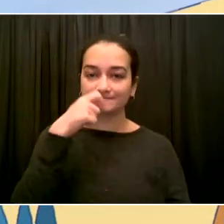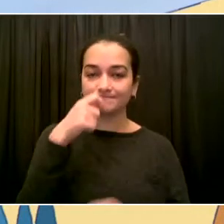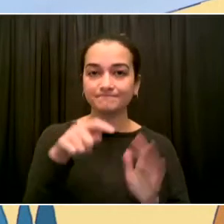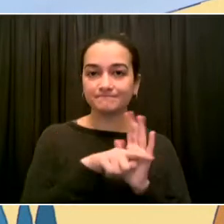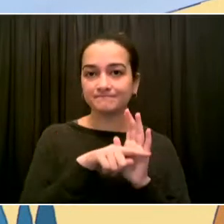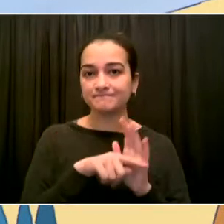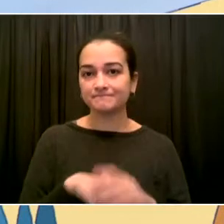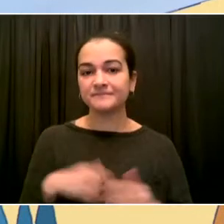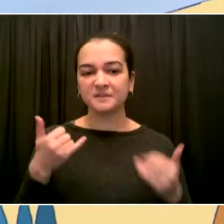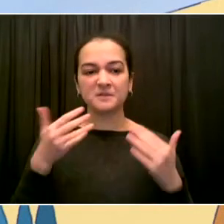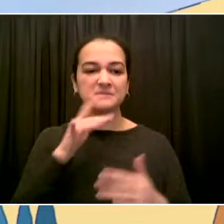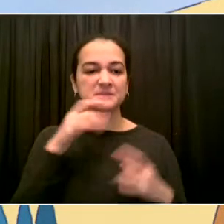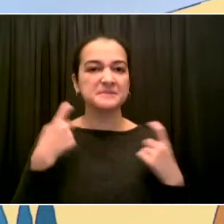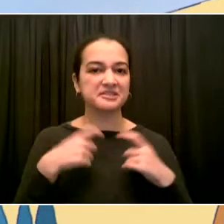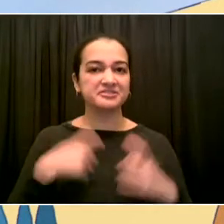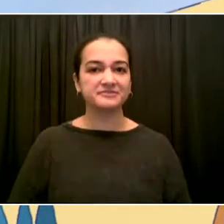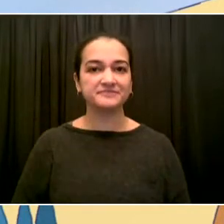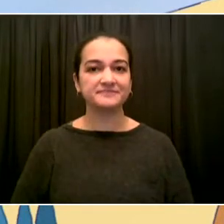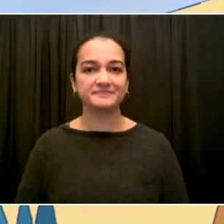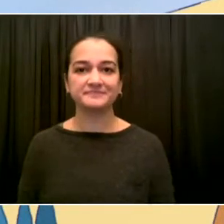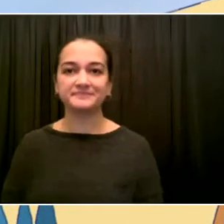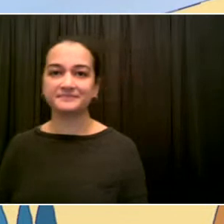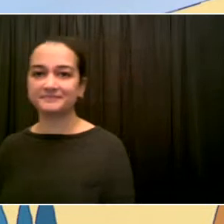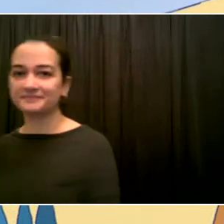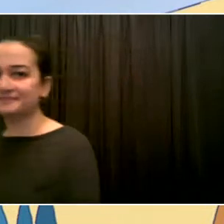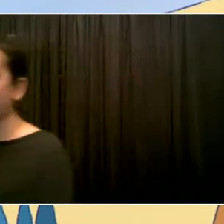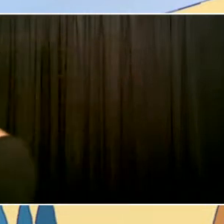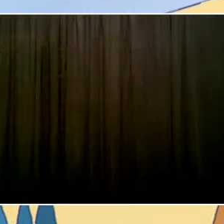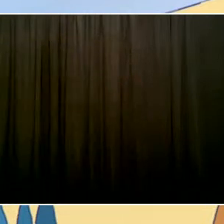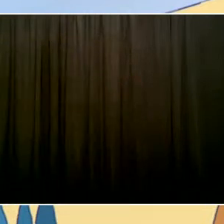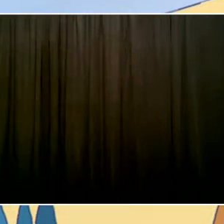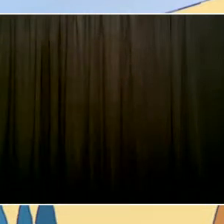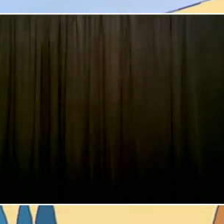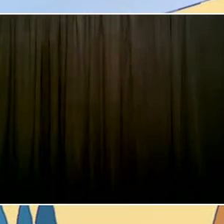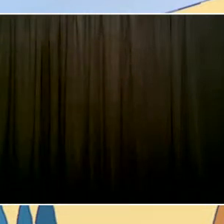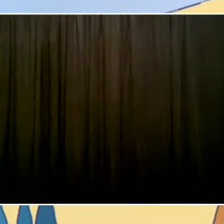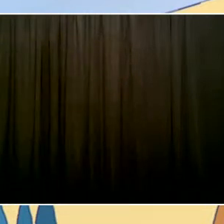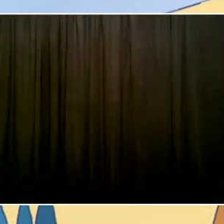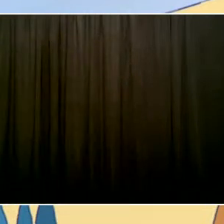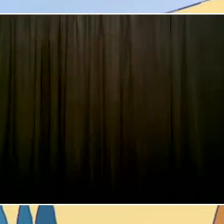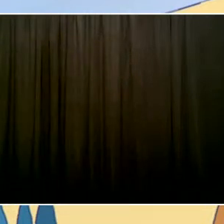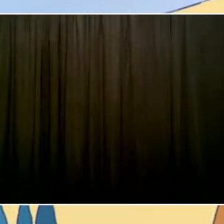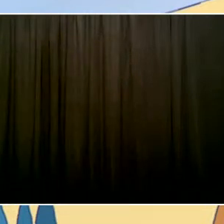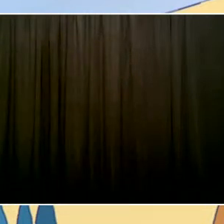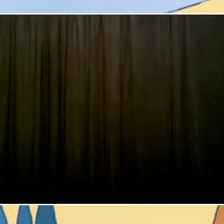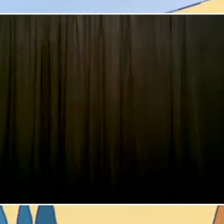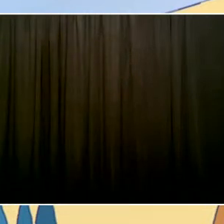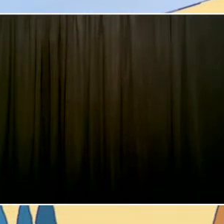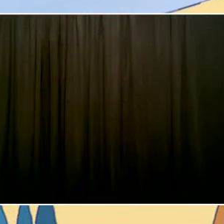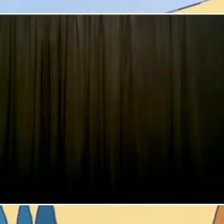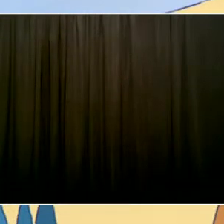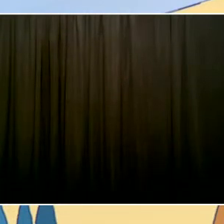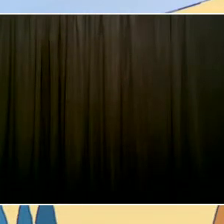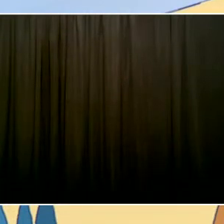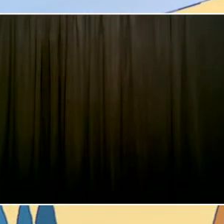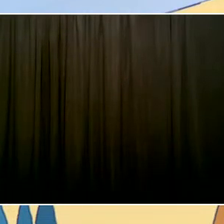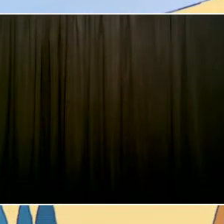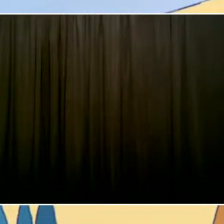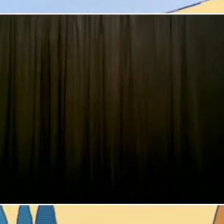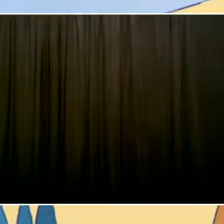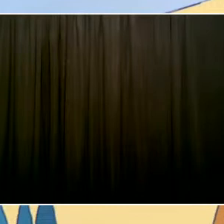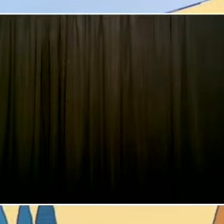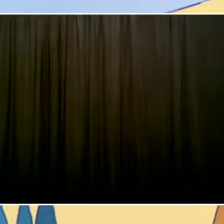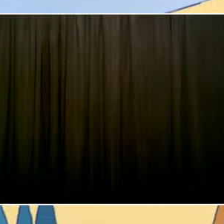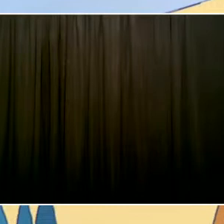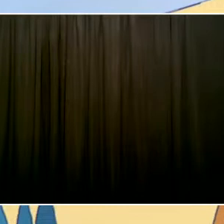COVID siguen siendo una parte importante de recuperar nuestra ciudad. Tenemos uno de